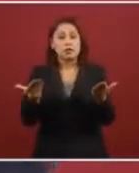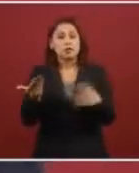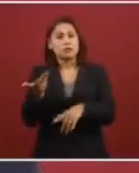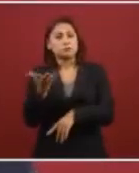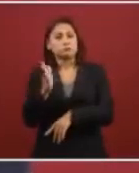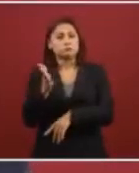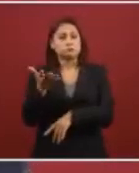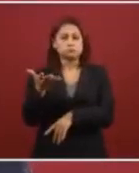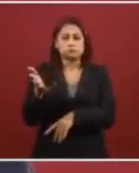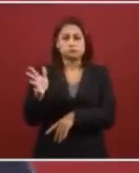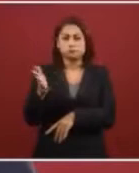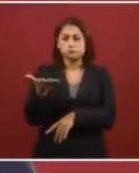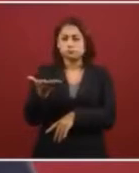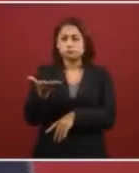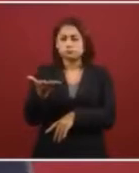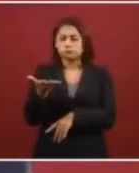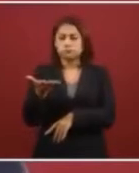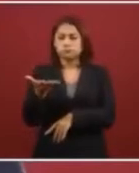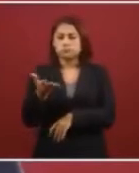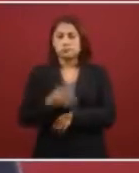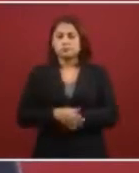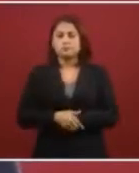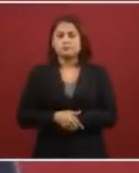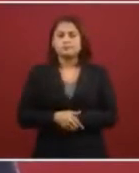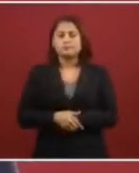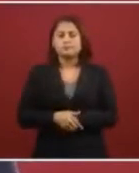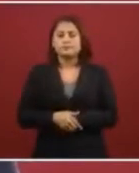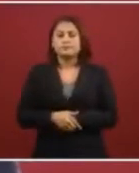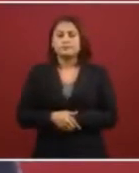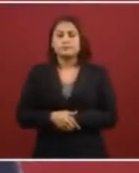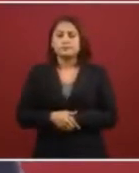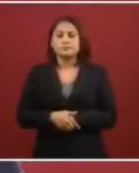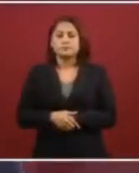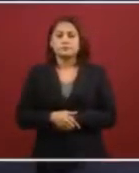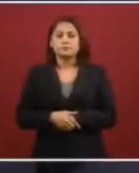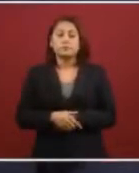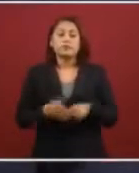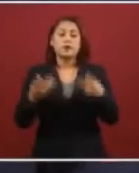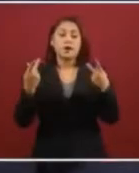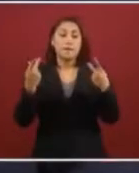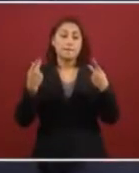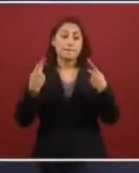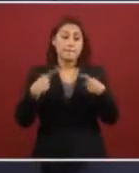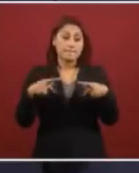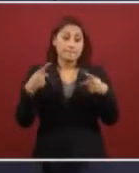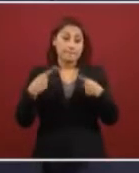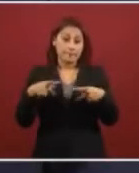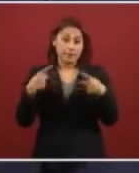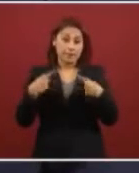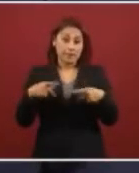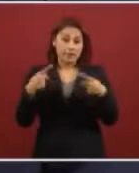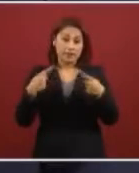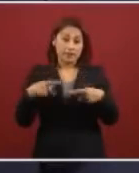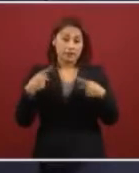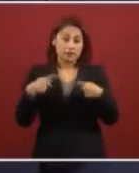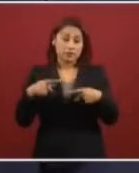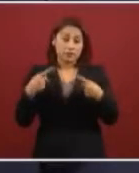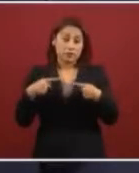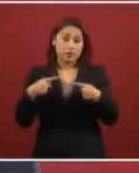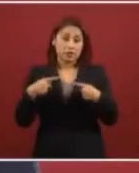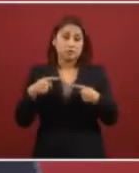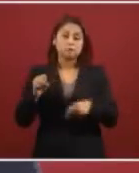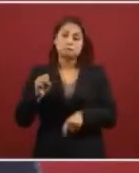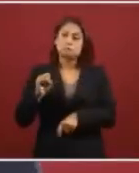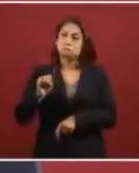favor in favor us, de lo que estamos haciendo of what we are doing entre 50 y 60 millones 50 to